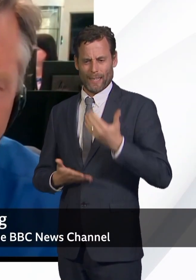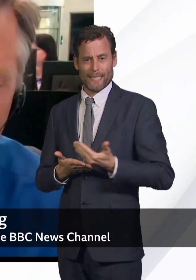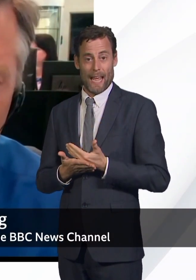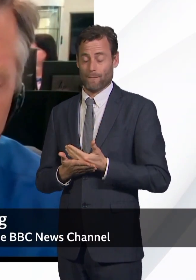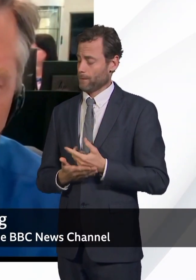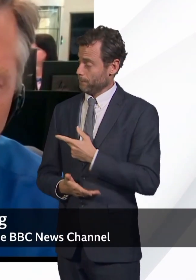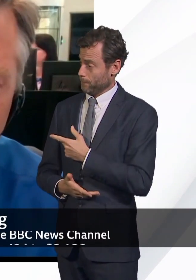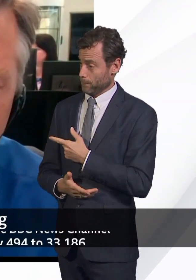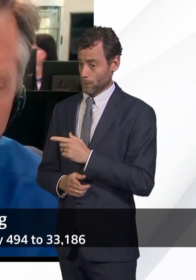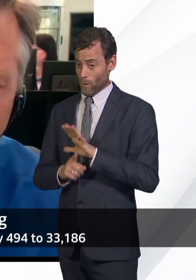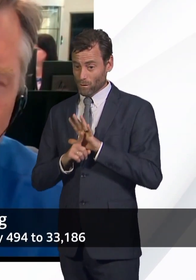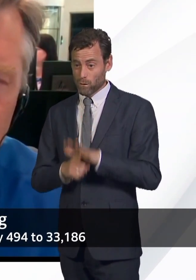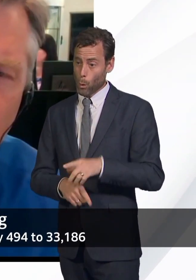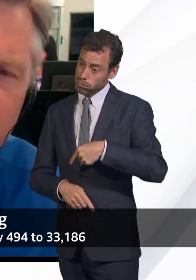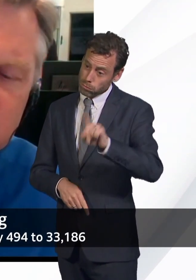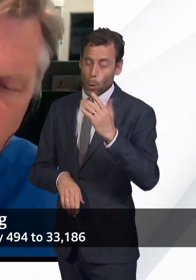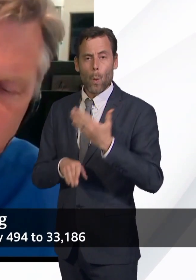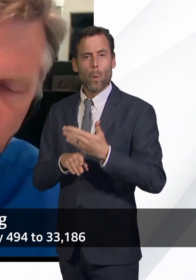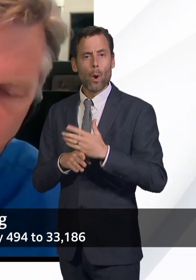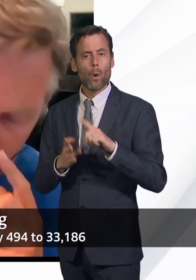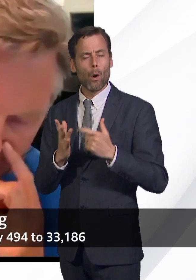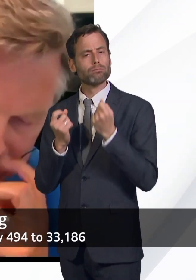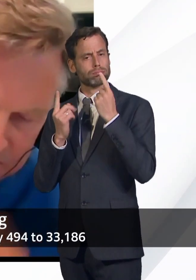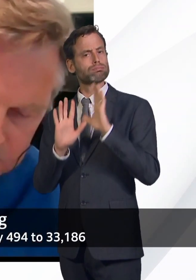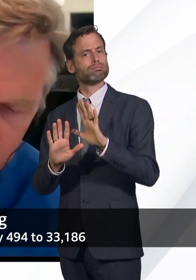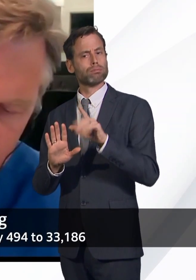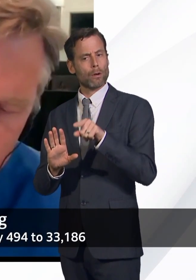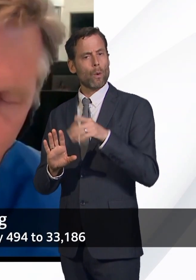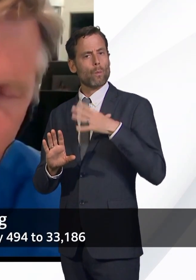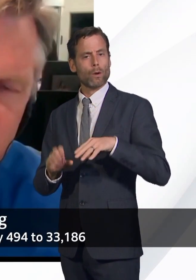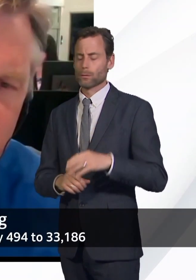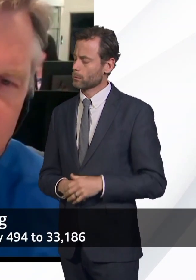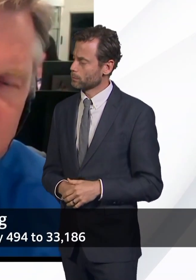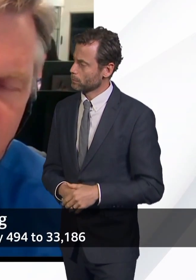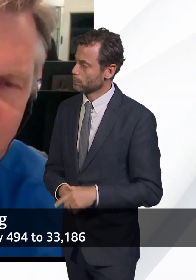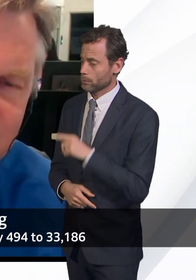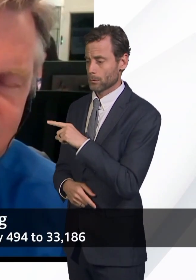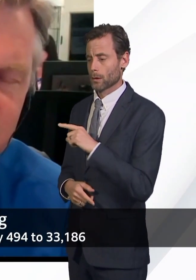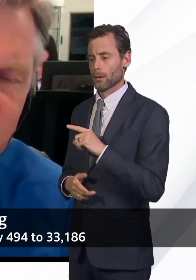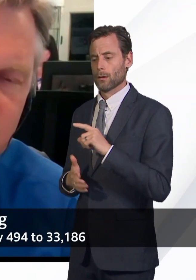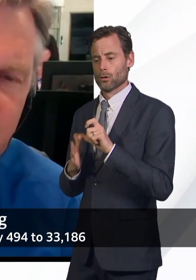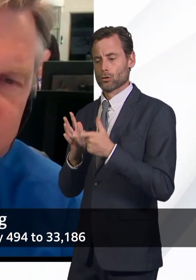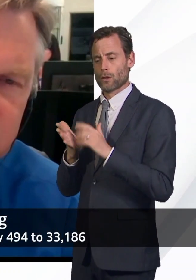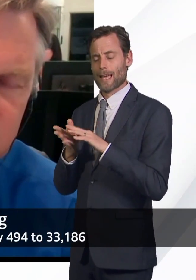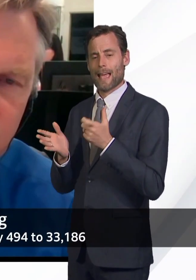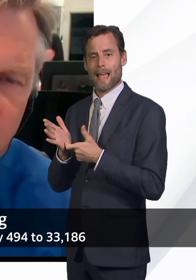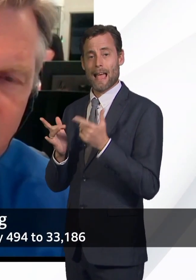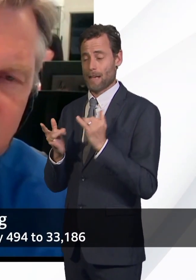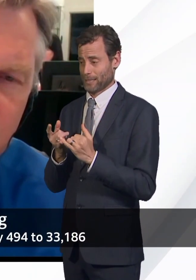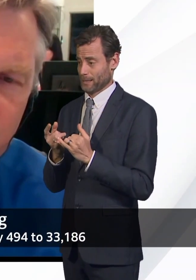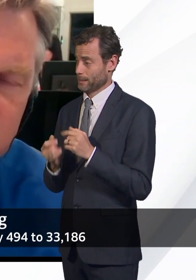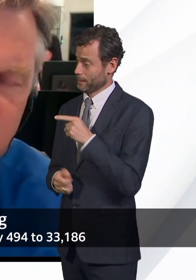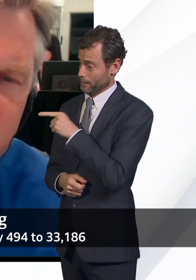expected to go back to work? And Dr. Harries, do you agree with the Prime Minister today that it's premature to have international comparisons